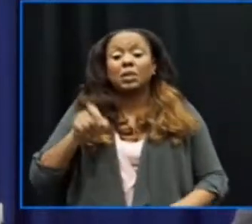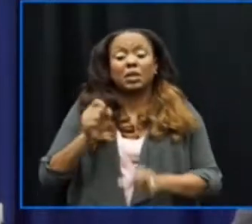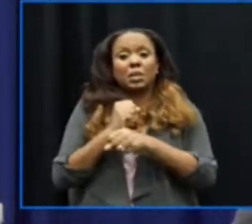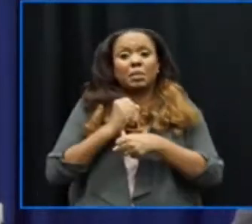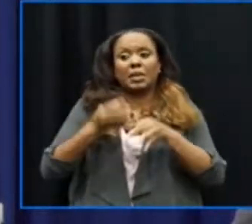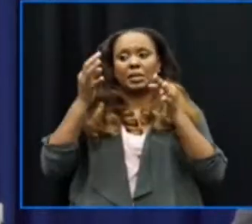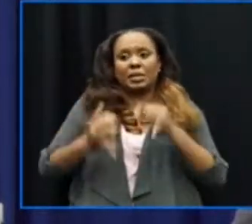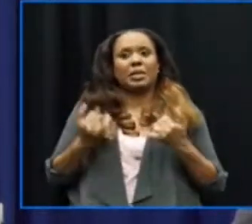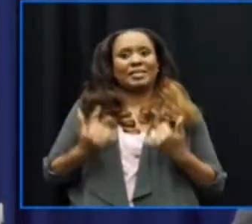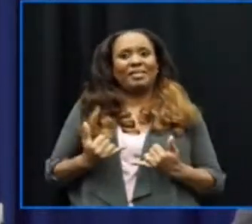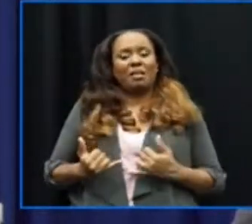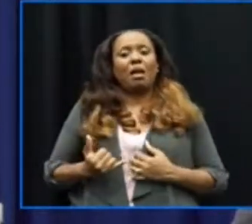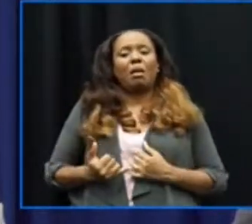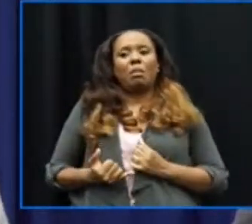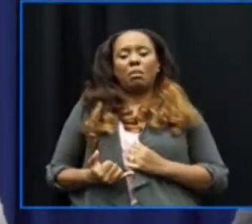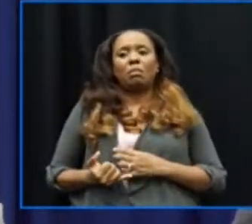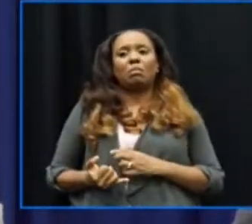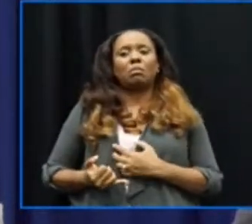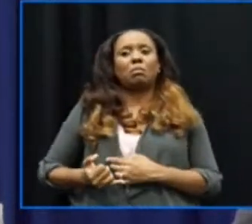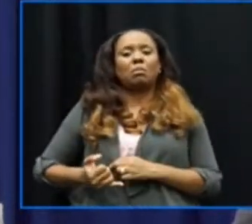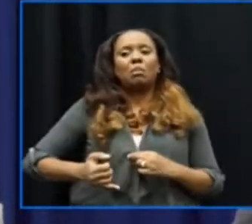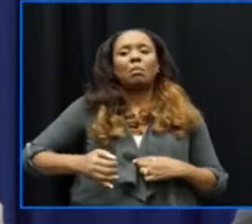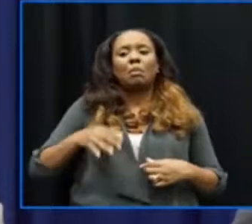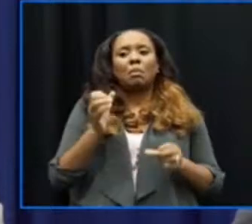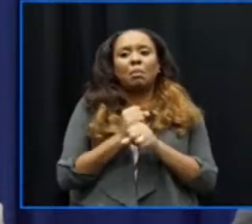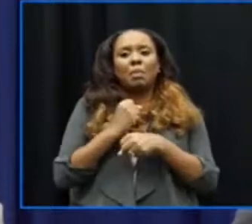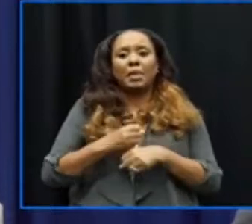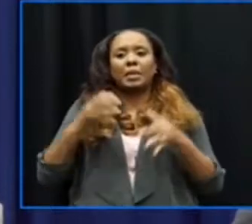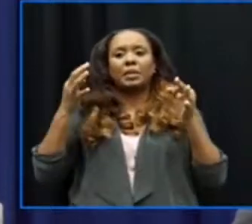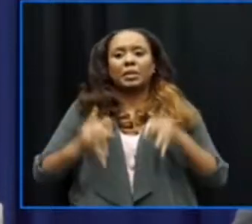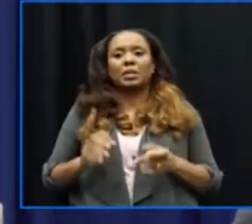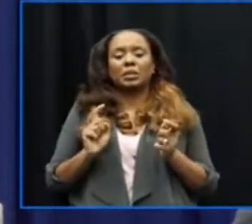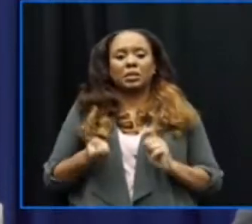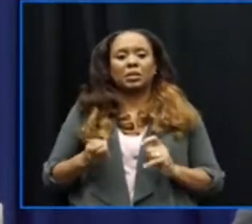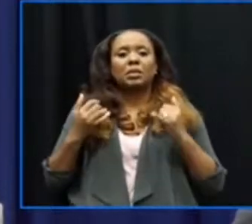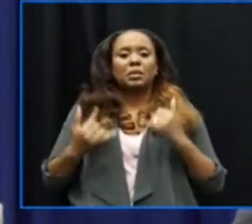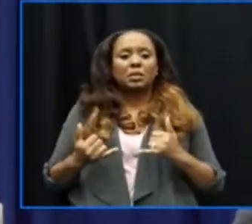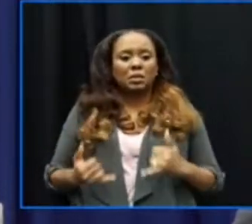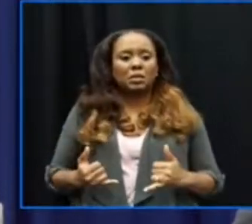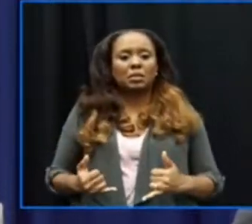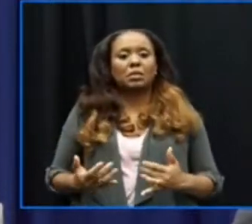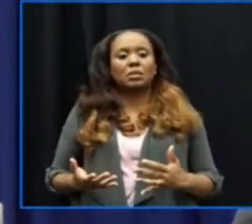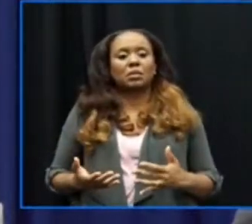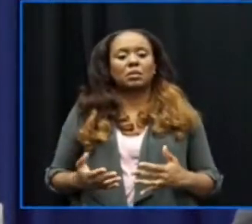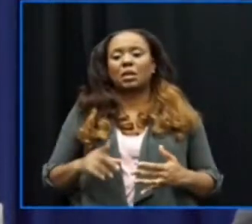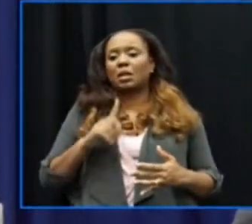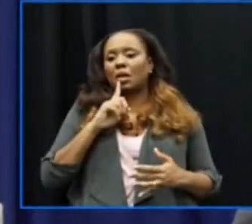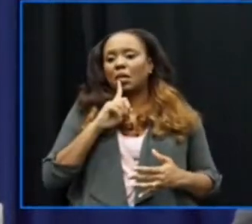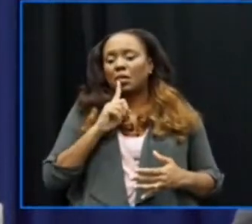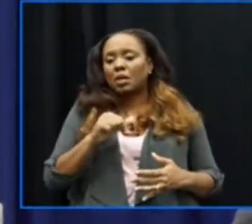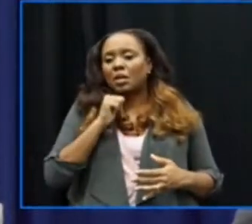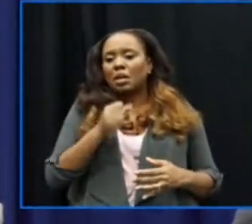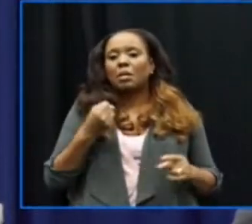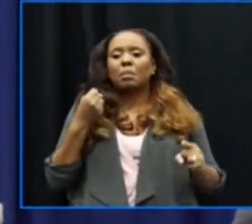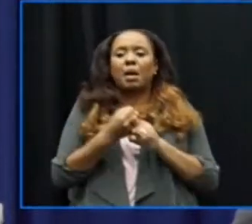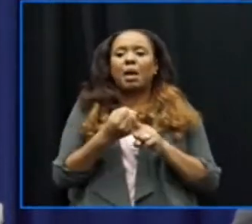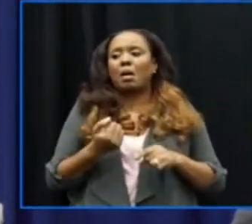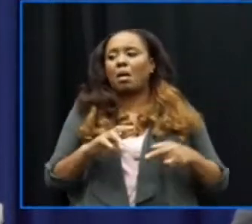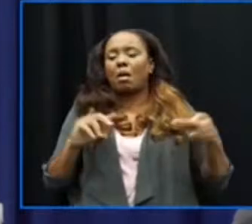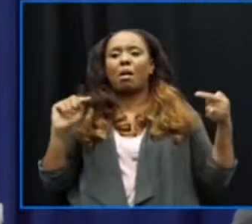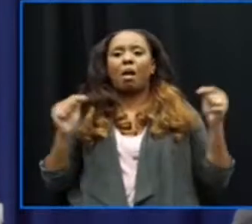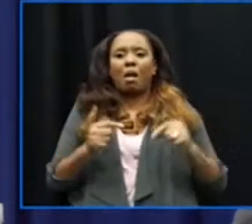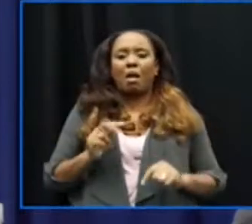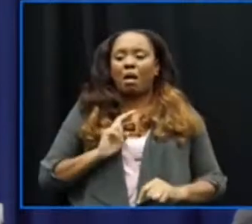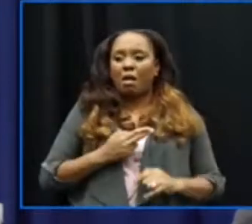and we have done so in a way that we believe to be least harmful and least hurtful, because it relates to new